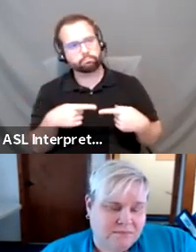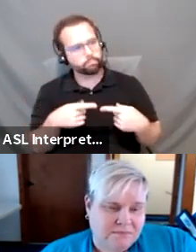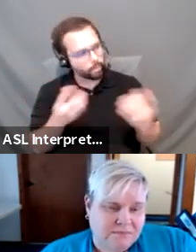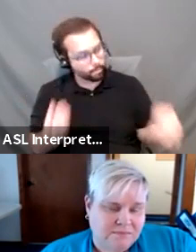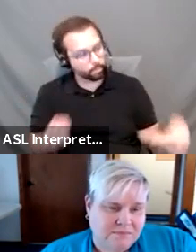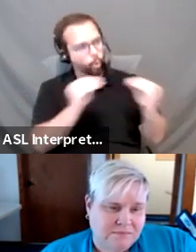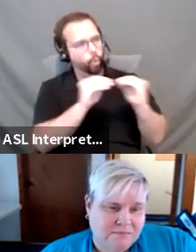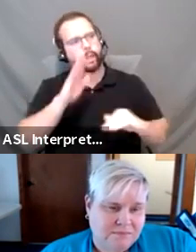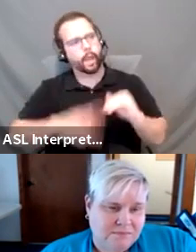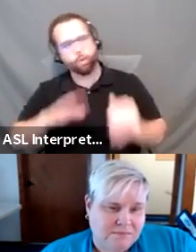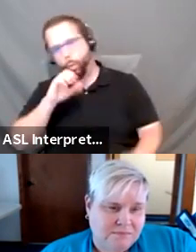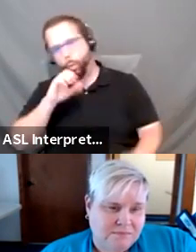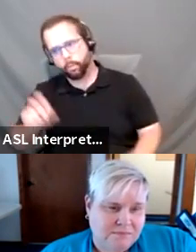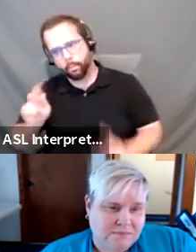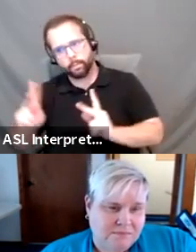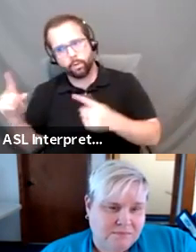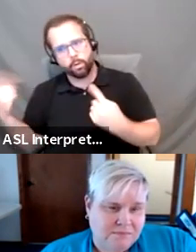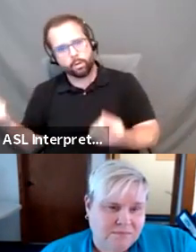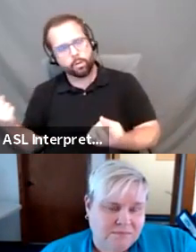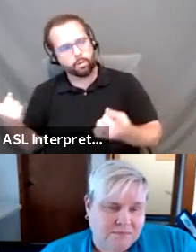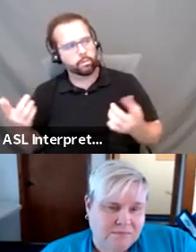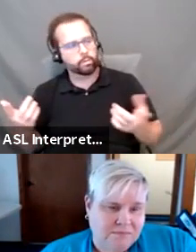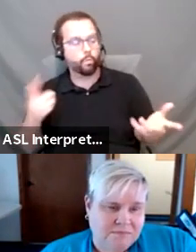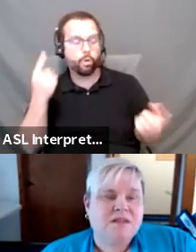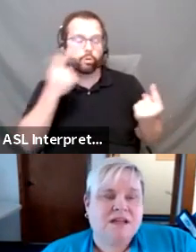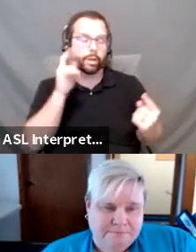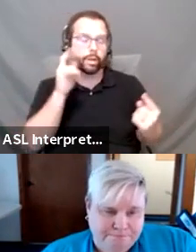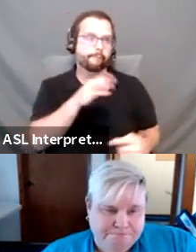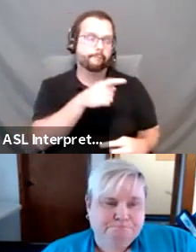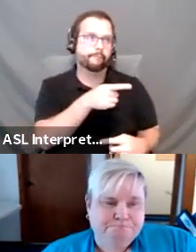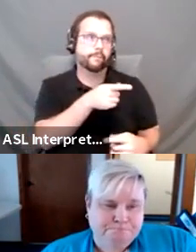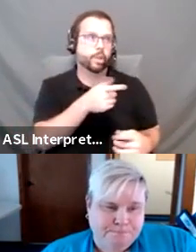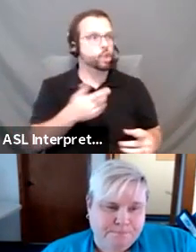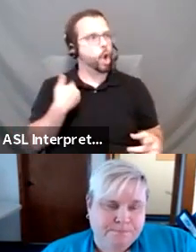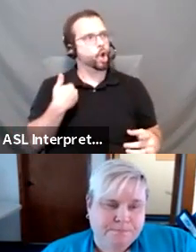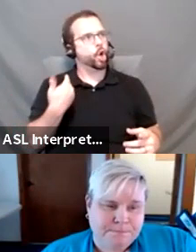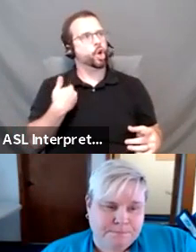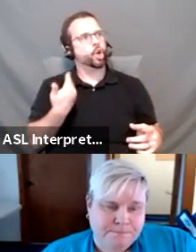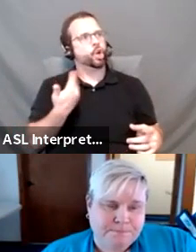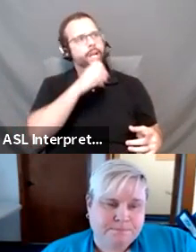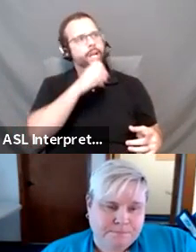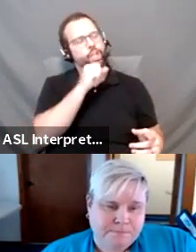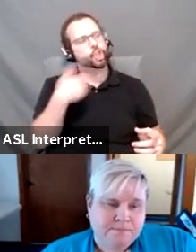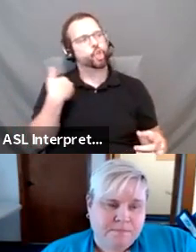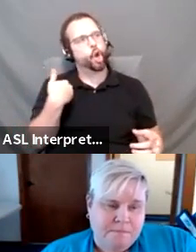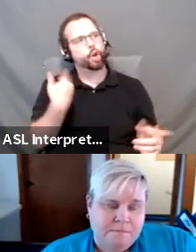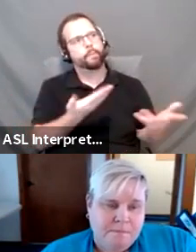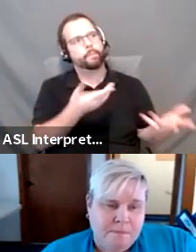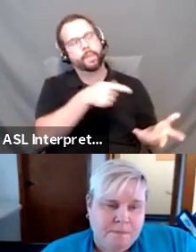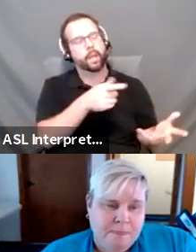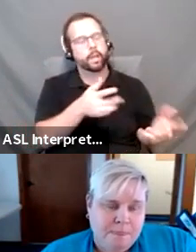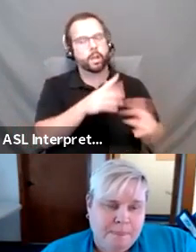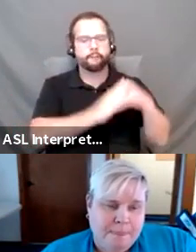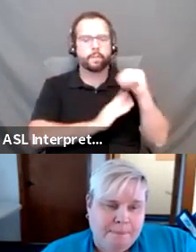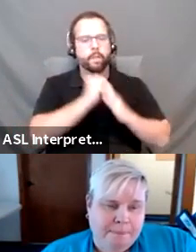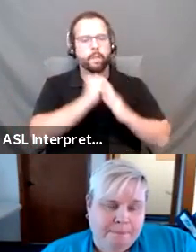I'm wondering if it's because they tend to be a little bit younger. So it's that comfort level with the technology yeah, that may be playing